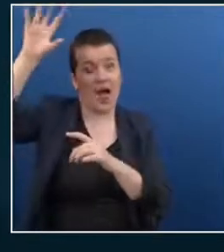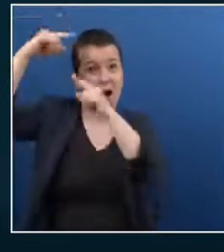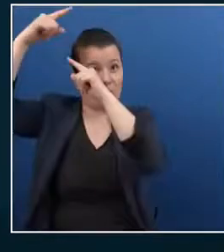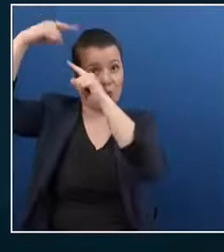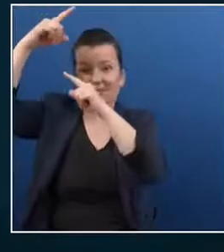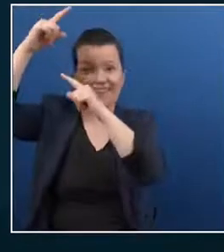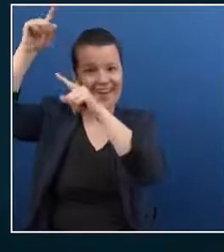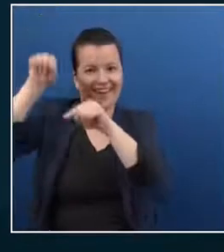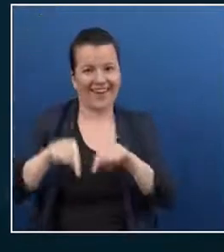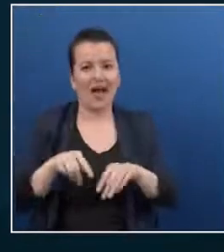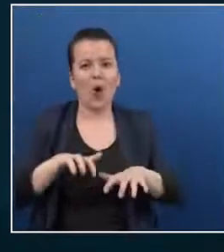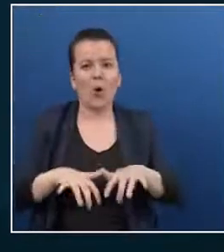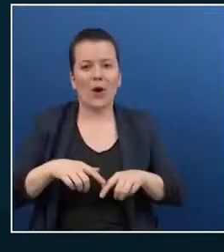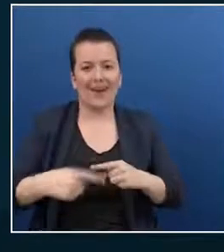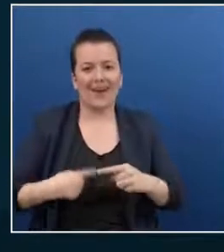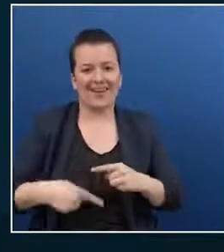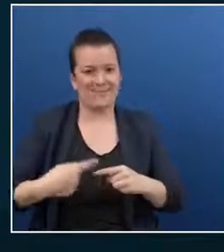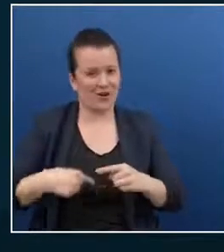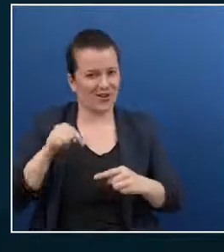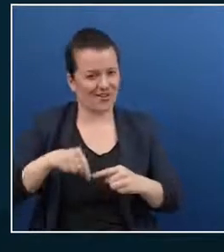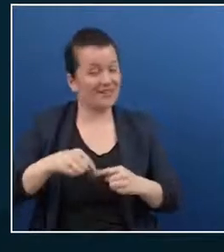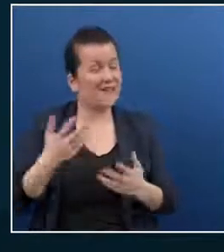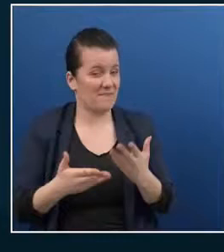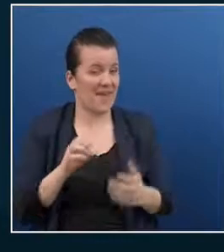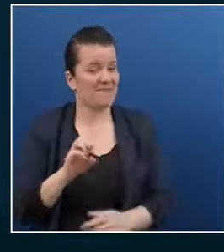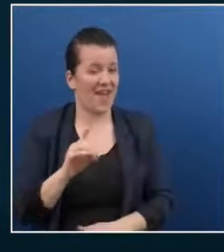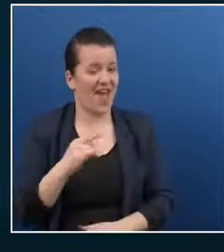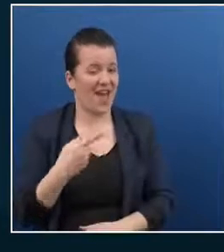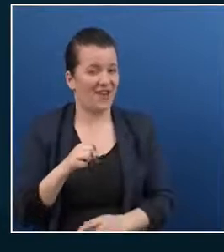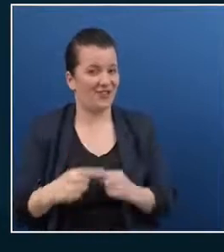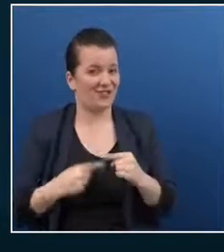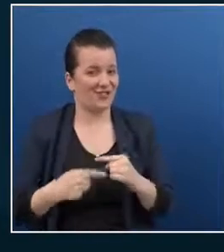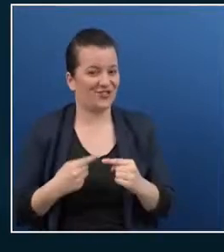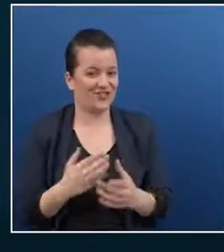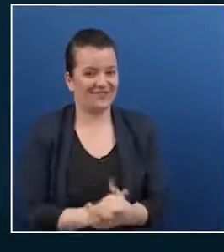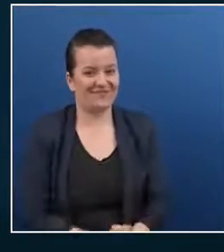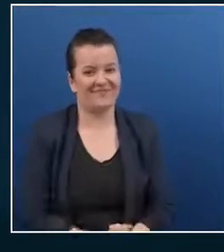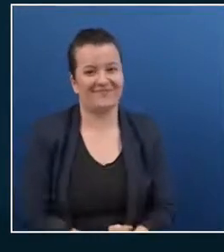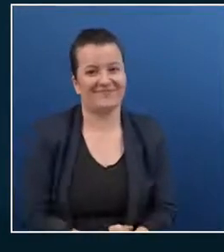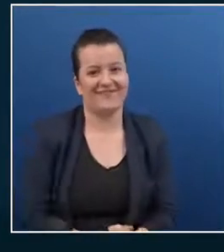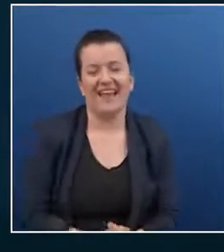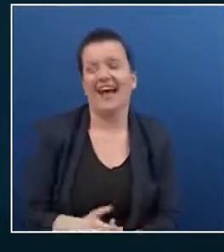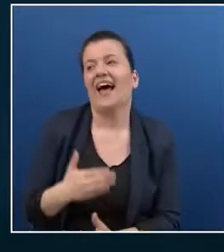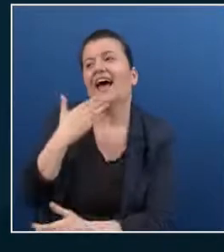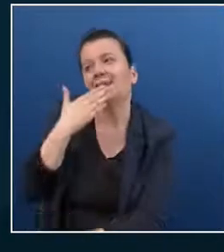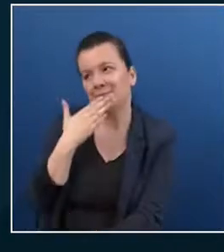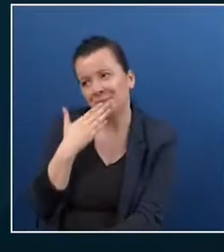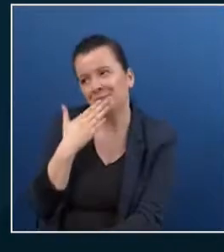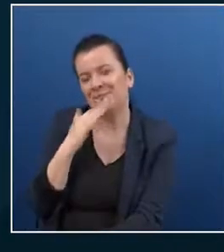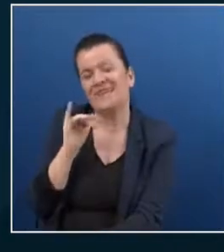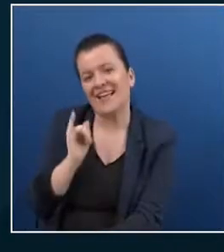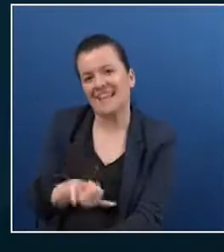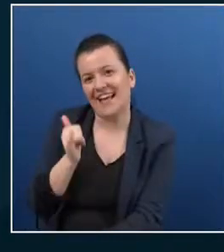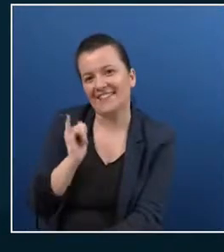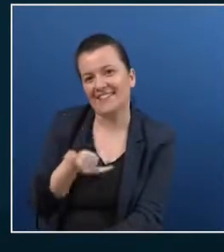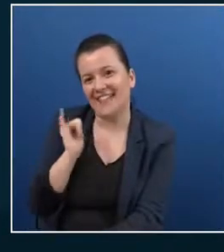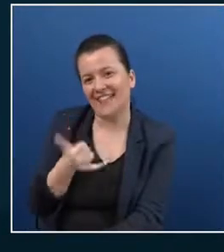Process it on the edge. Yeah. Yes. I was wondering if there was a